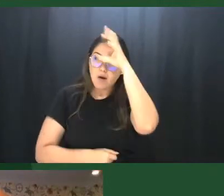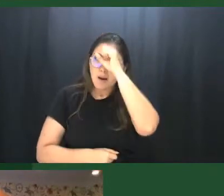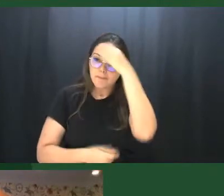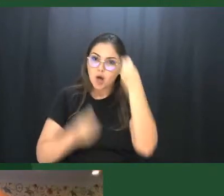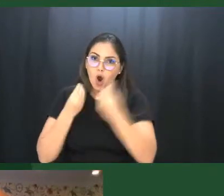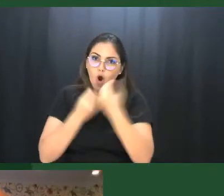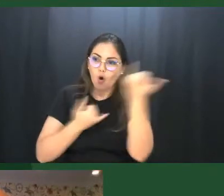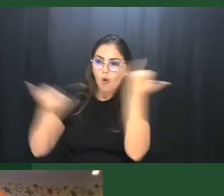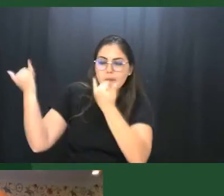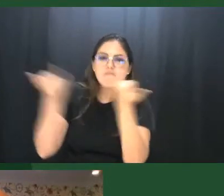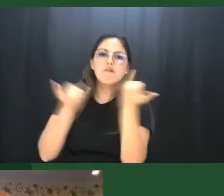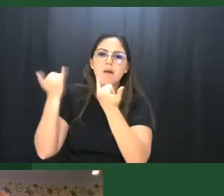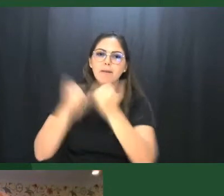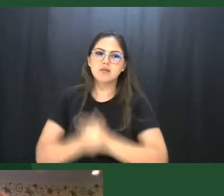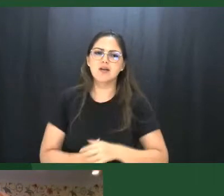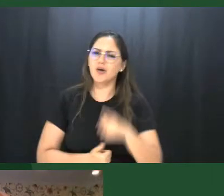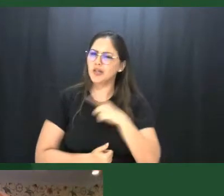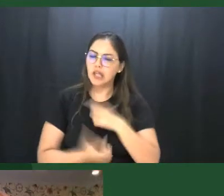bravo.